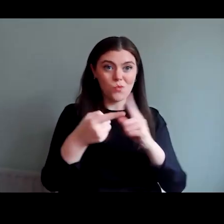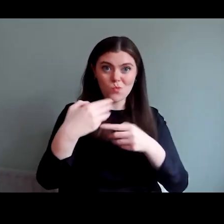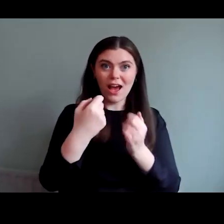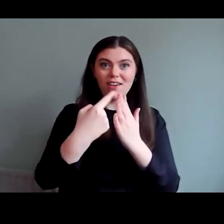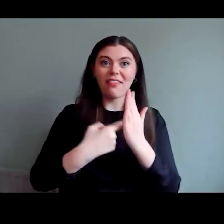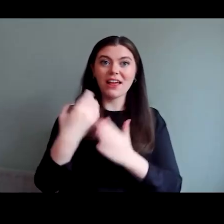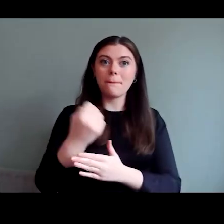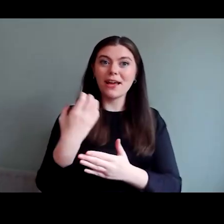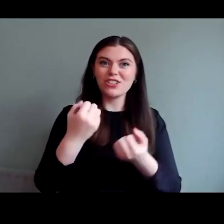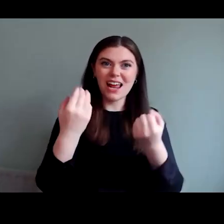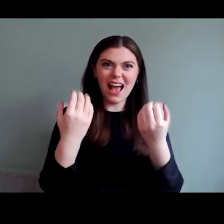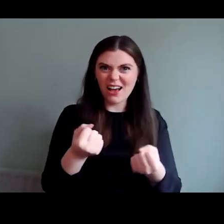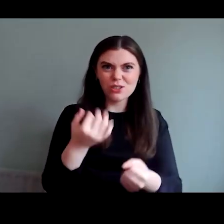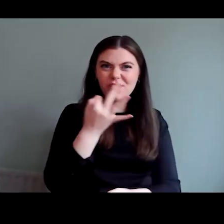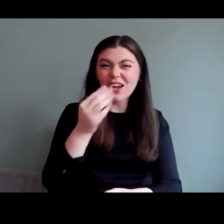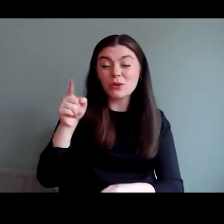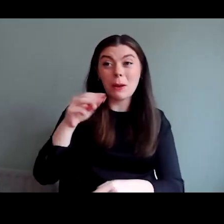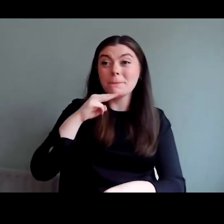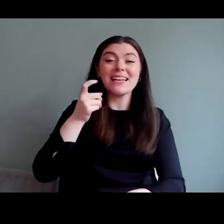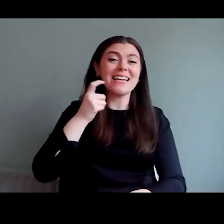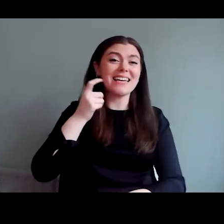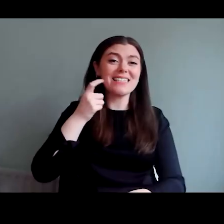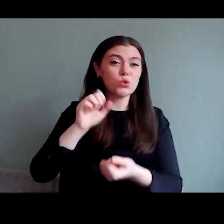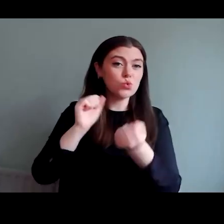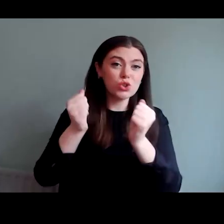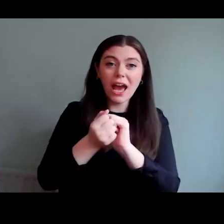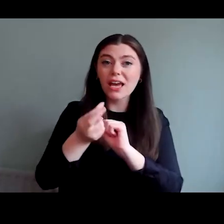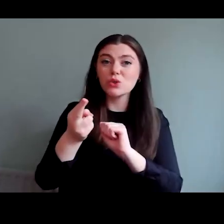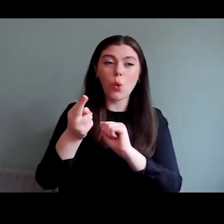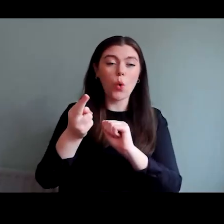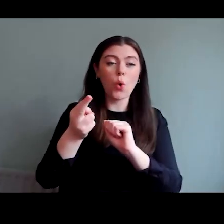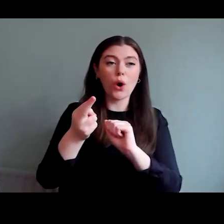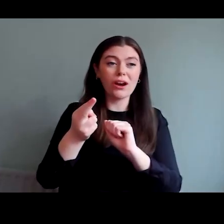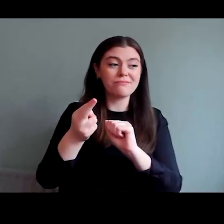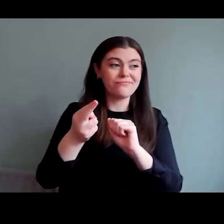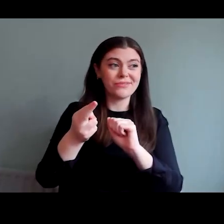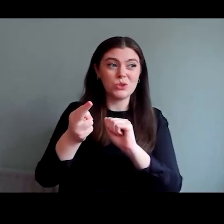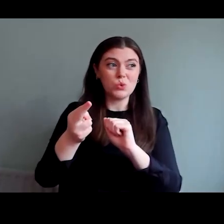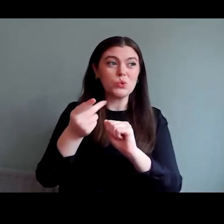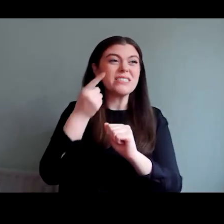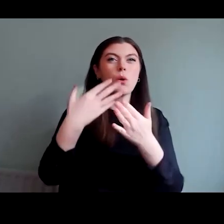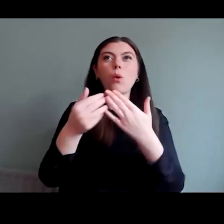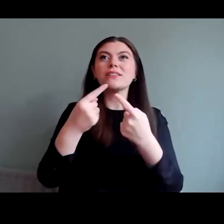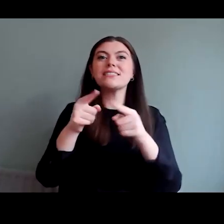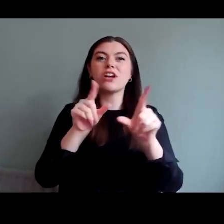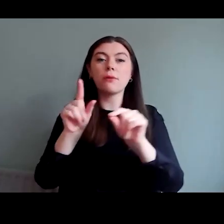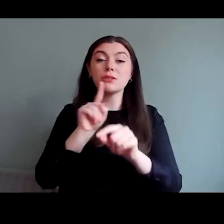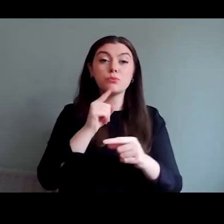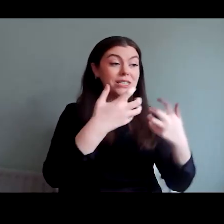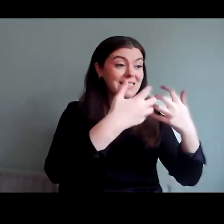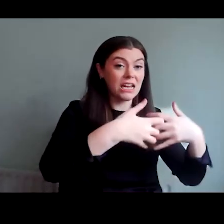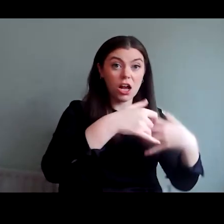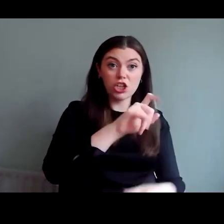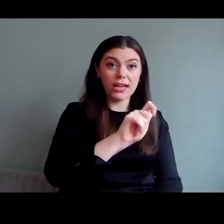like that. So some things were easier to drop or to change or move away from than others. And I think the tech one has been a real